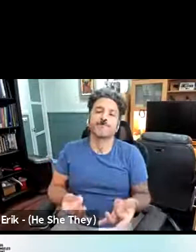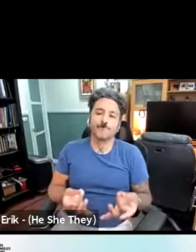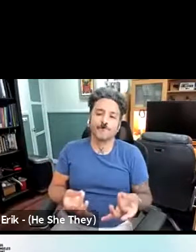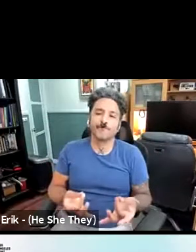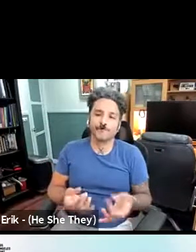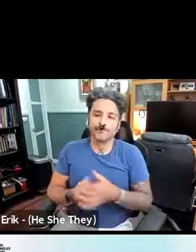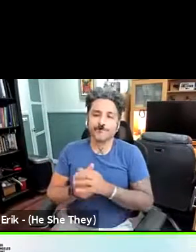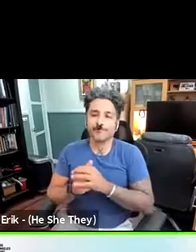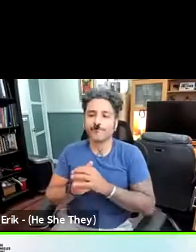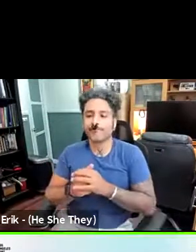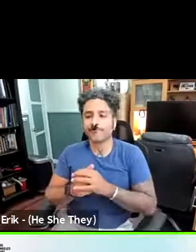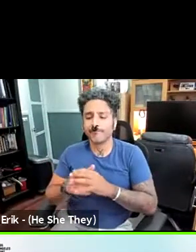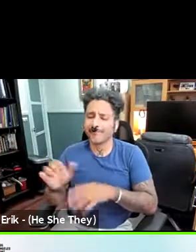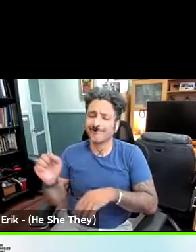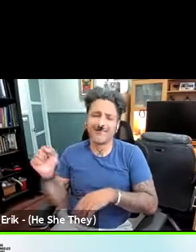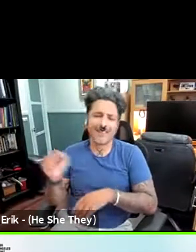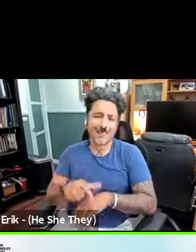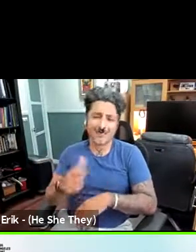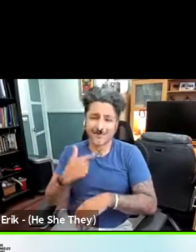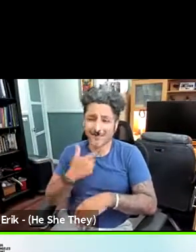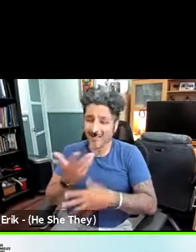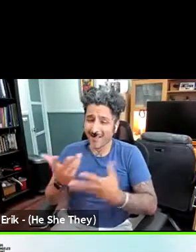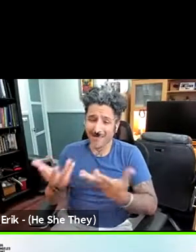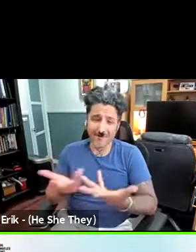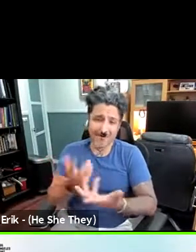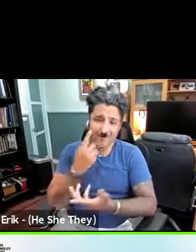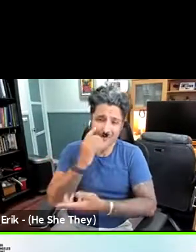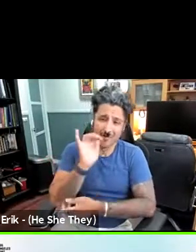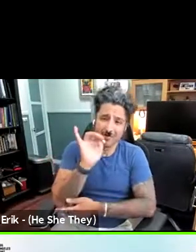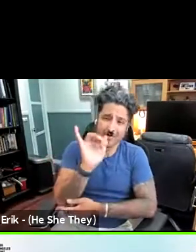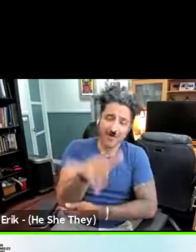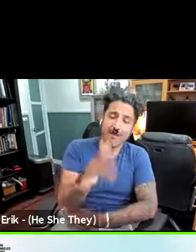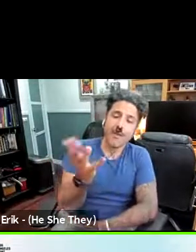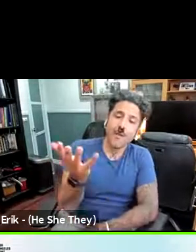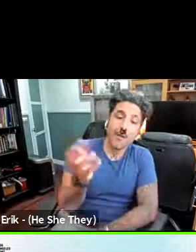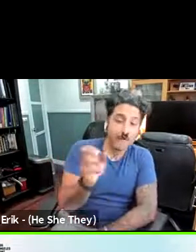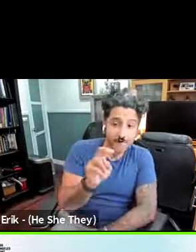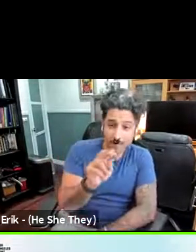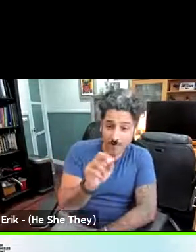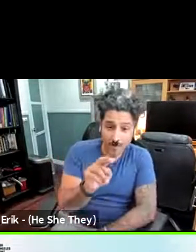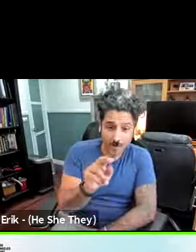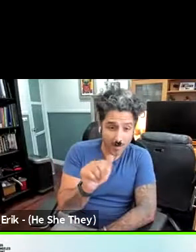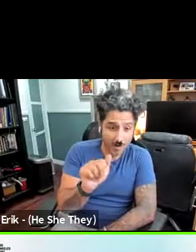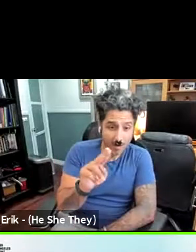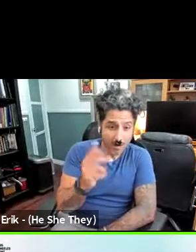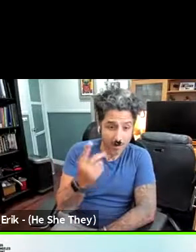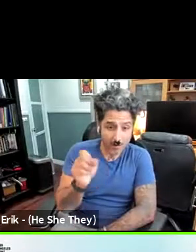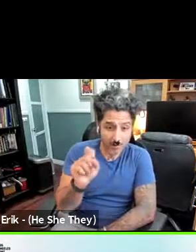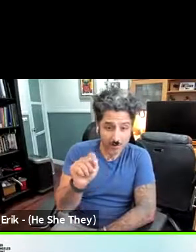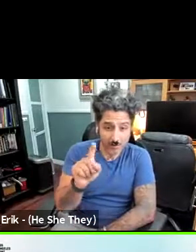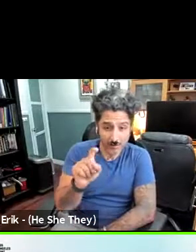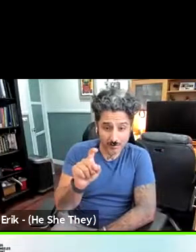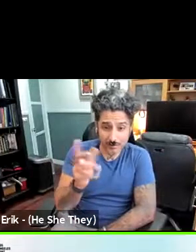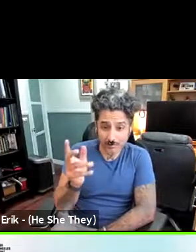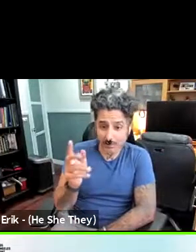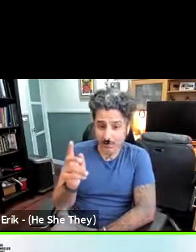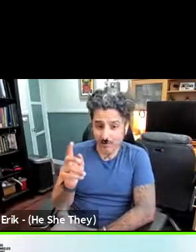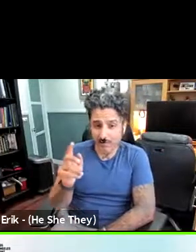Yes, I'm here for that. Van, August, Aoife.